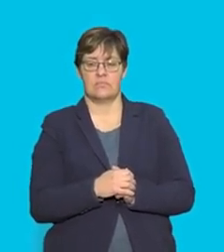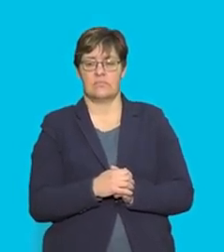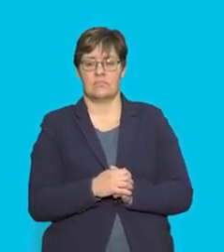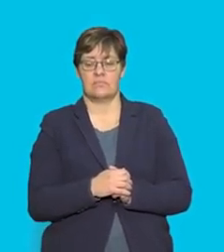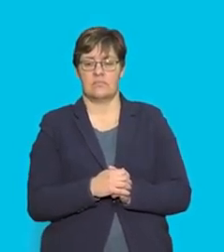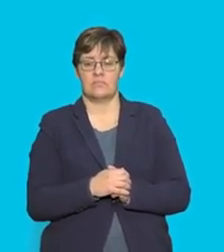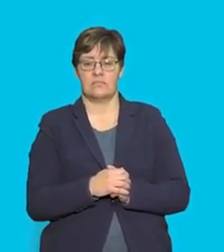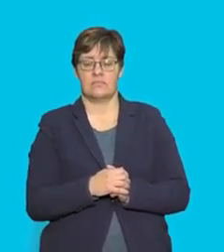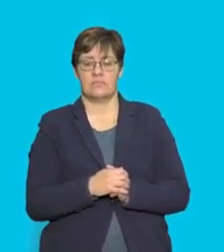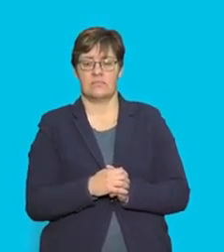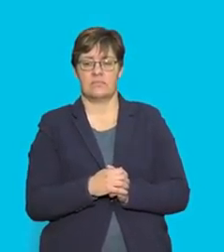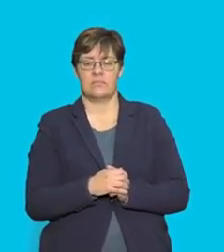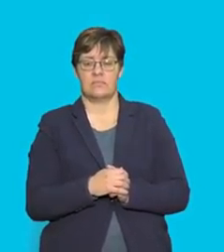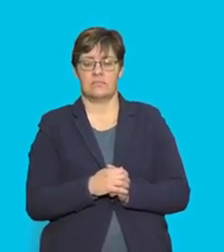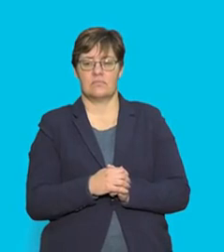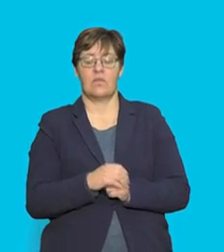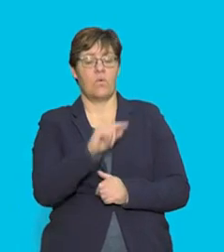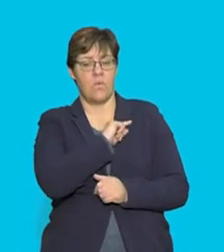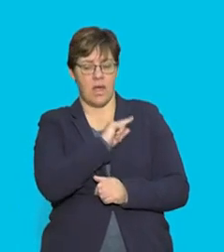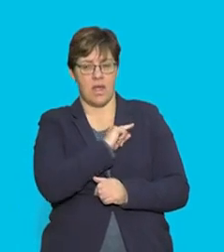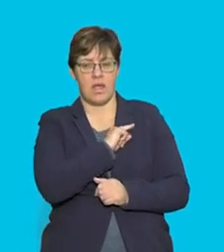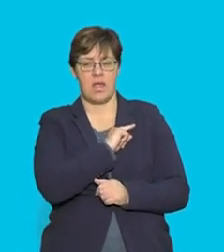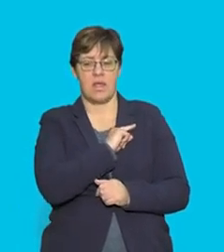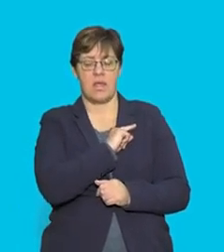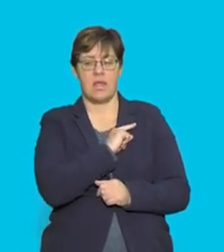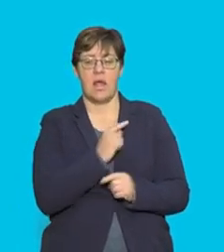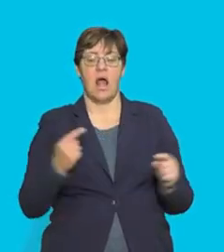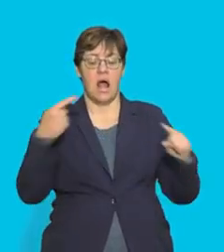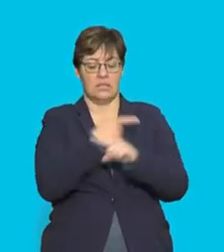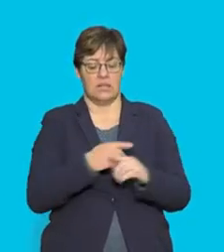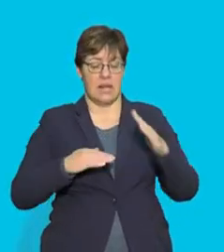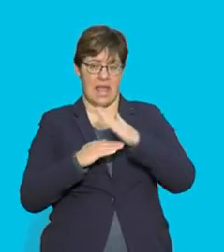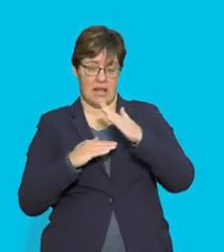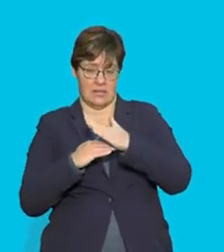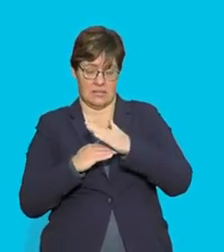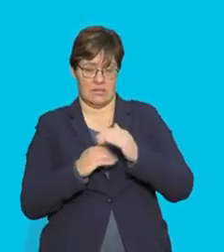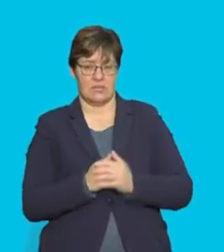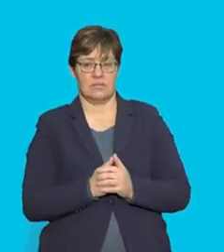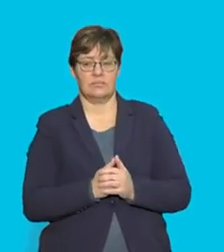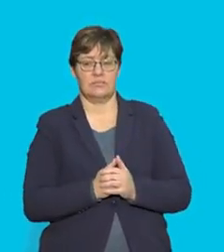T1, and this will be because there's alternate